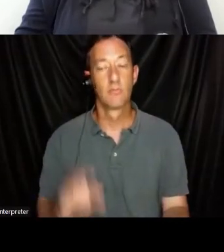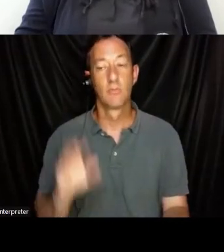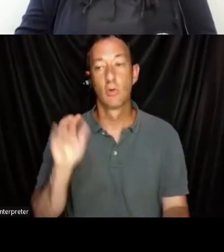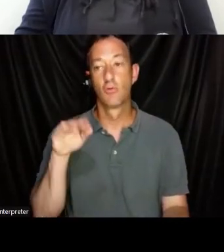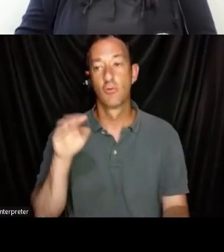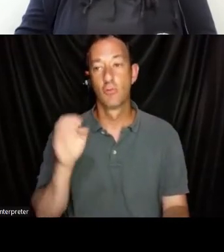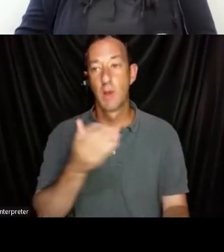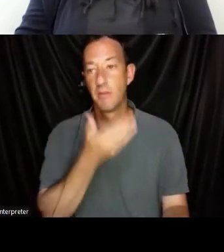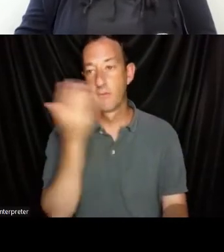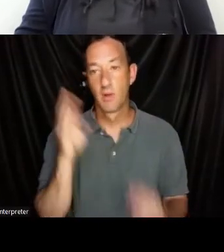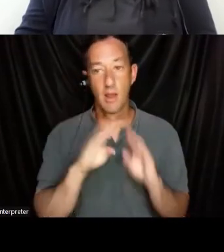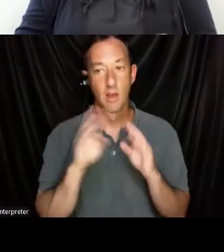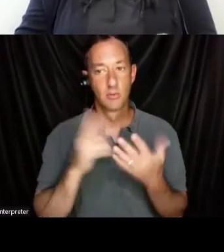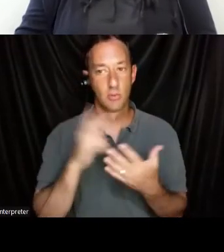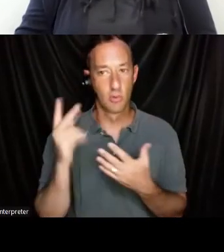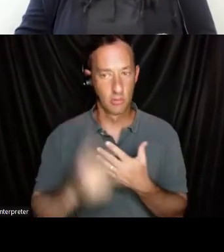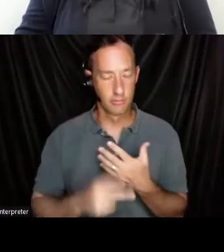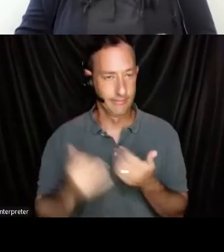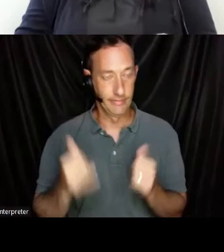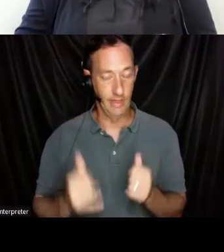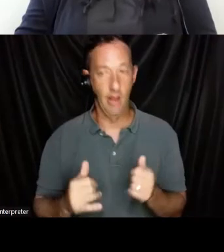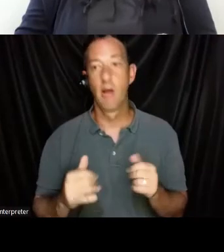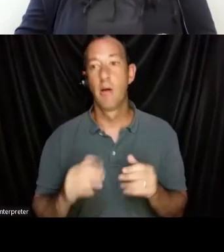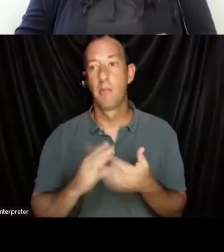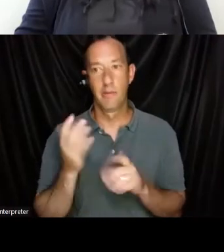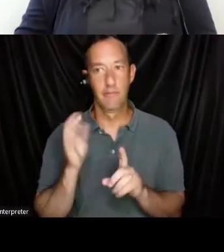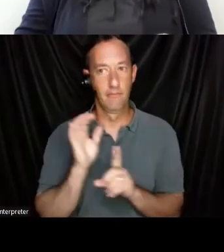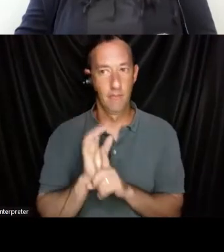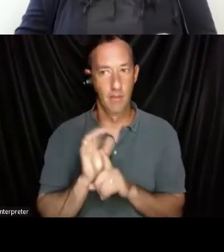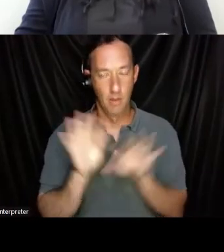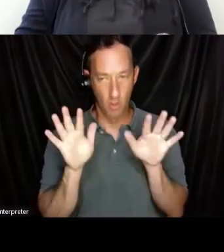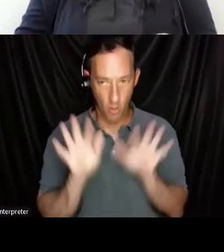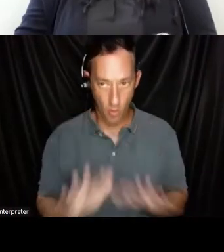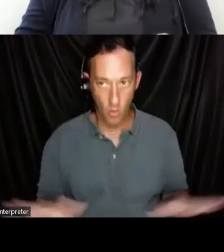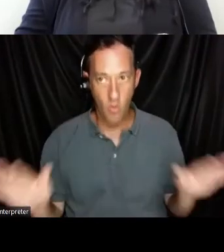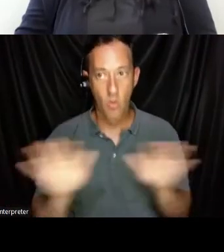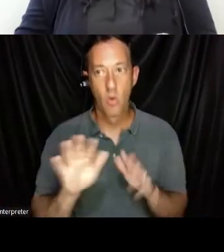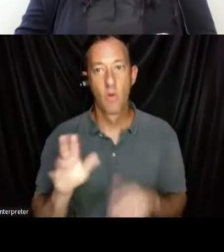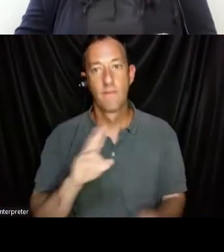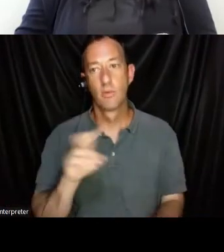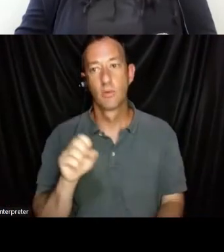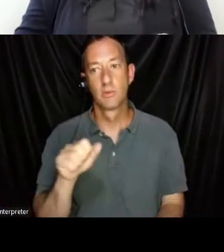housing programs have really proliferated across the country